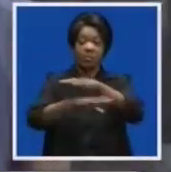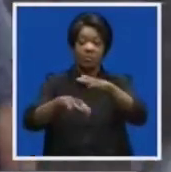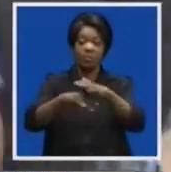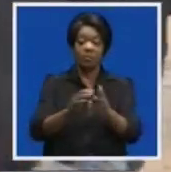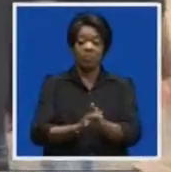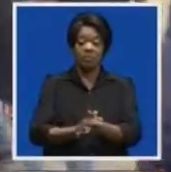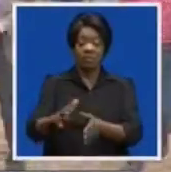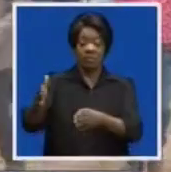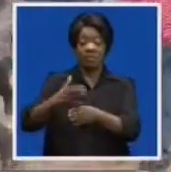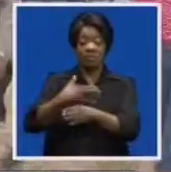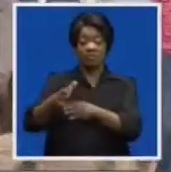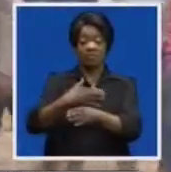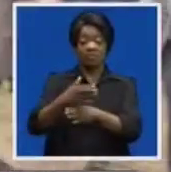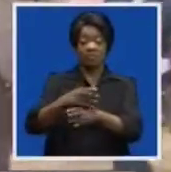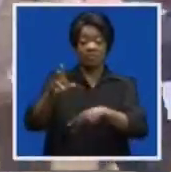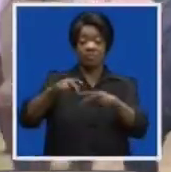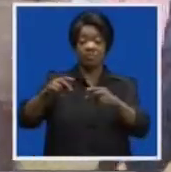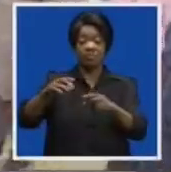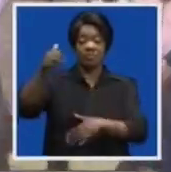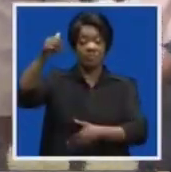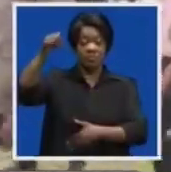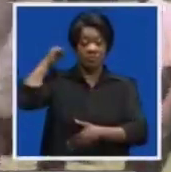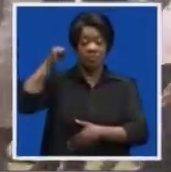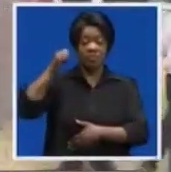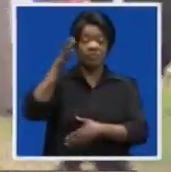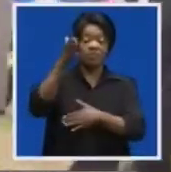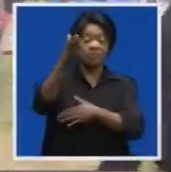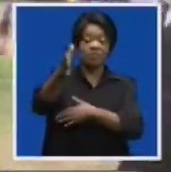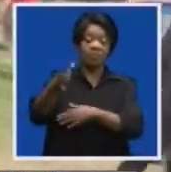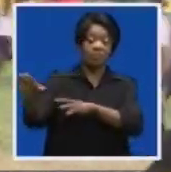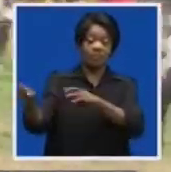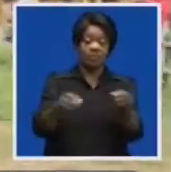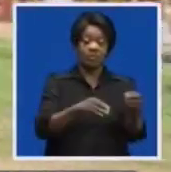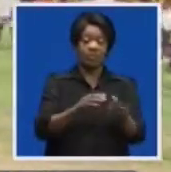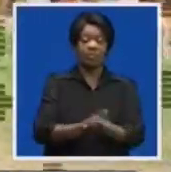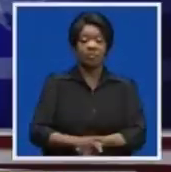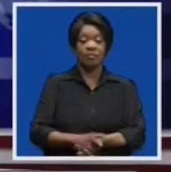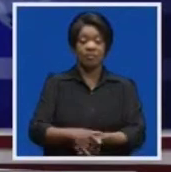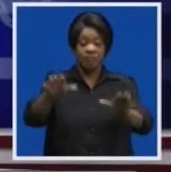refuse to move in future. Paul Sharara, ZNBC News in Kalulushi.